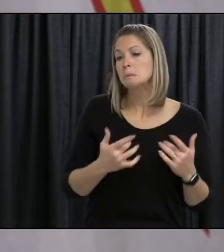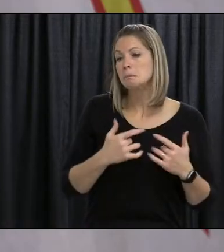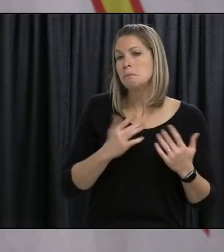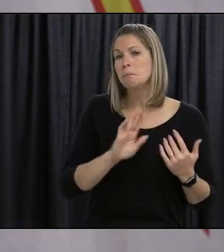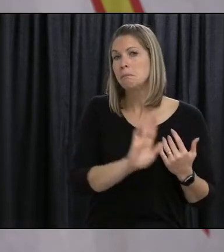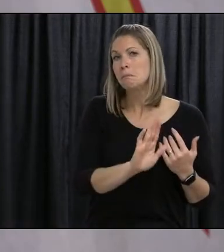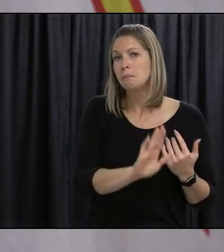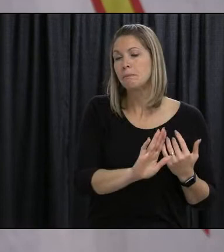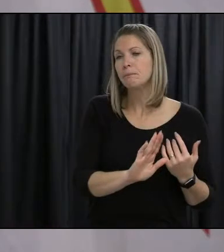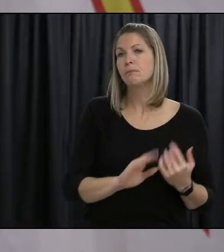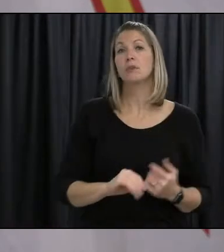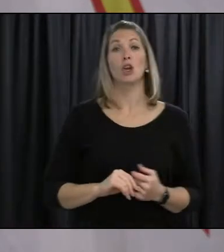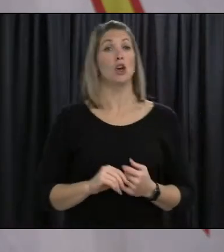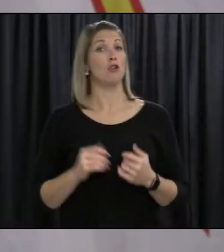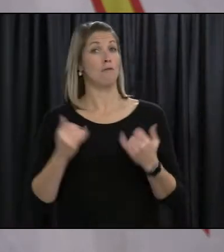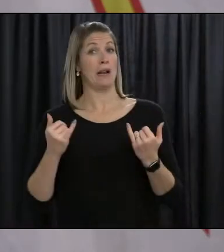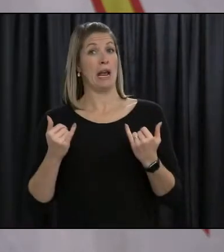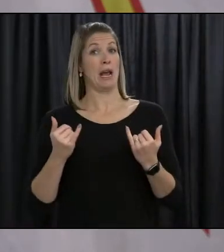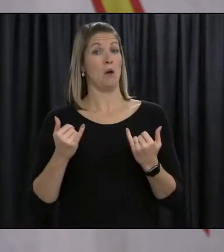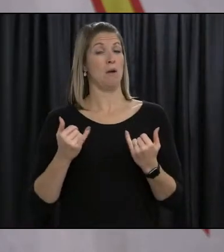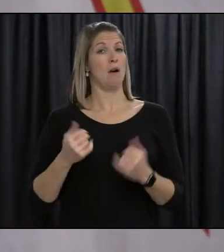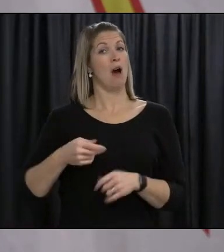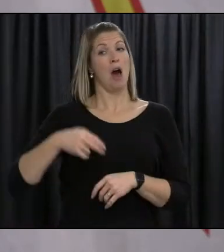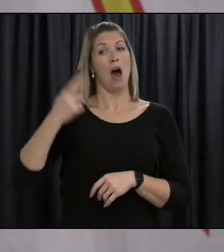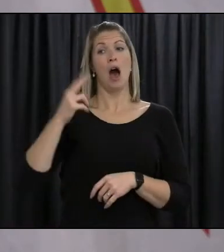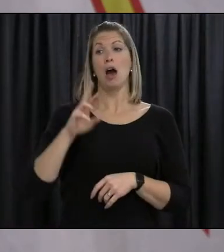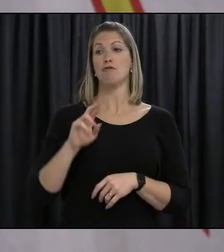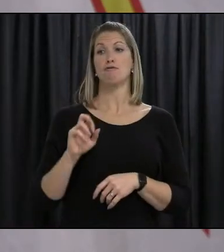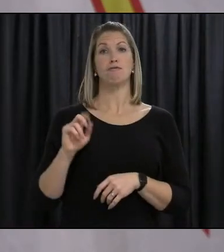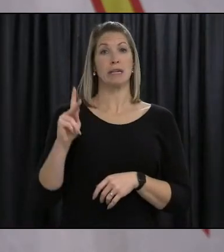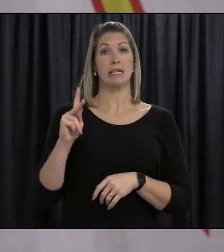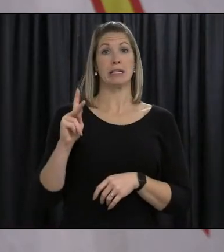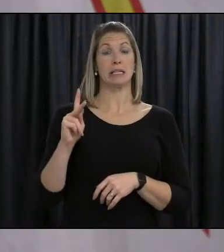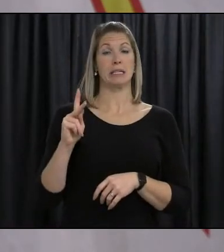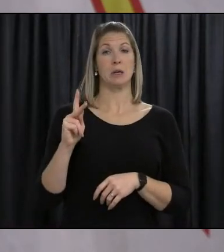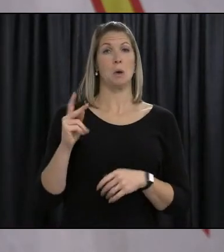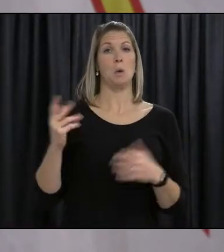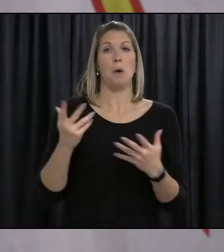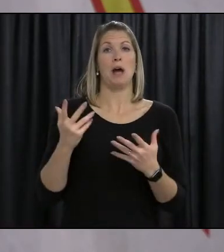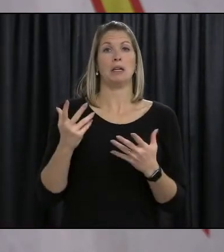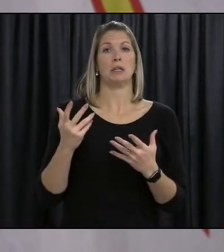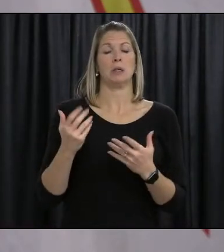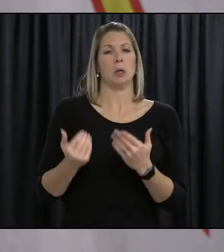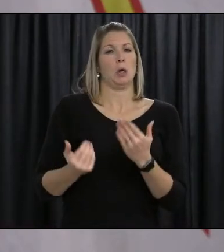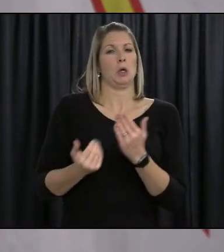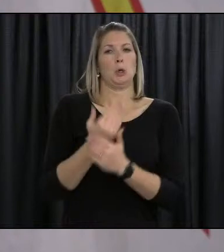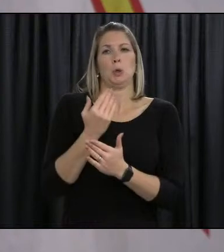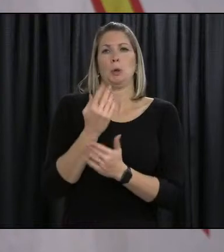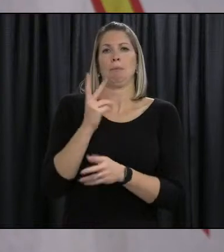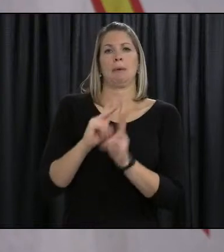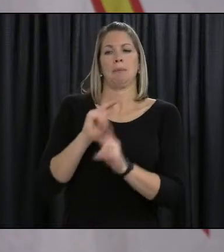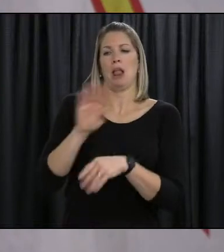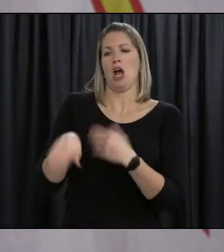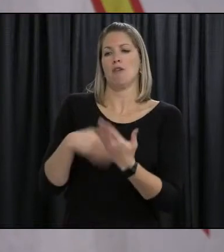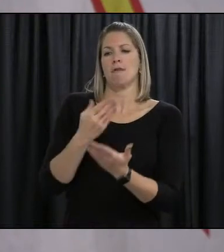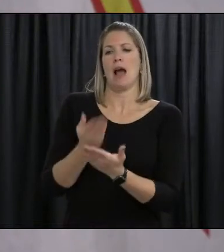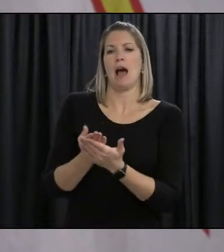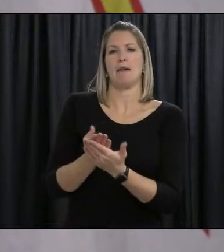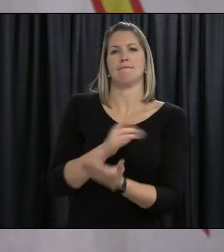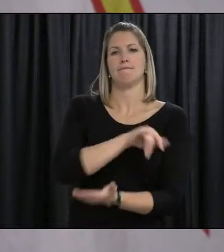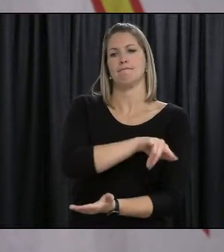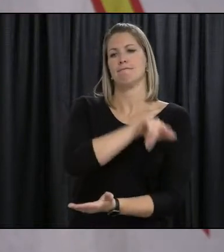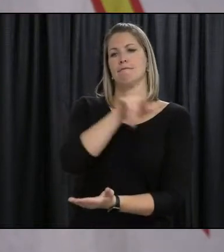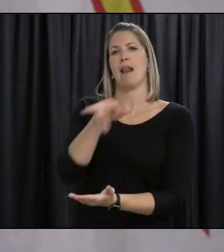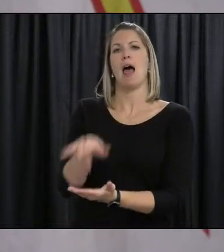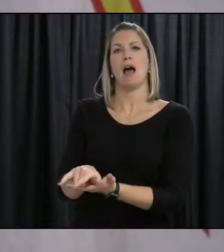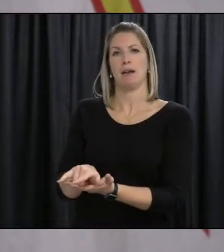that our biggest risk right now for cases is introduction from people bringing it into the province. So if we're able to